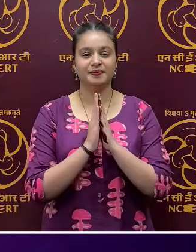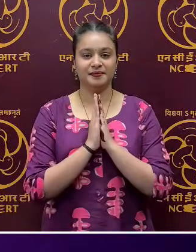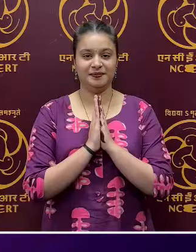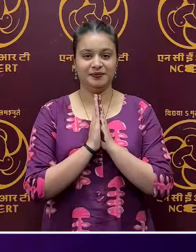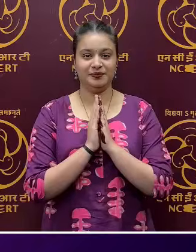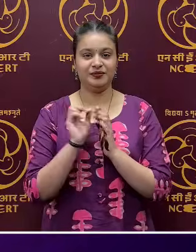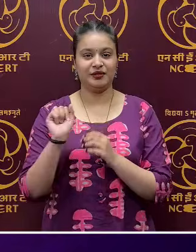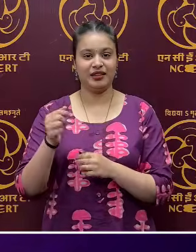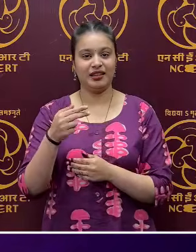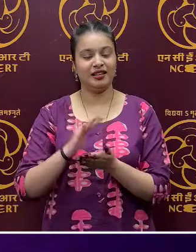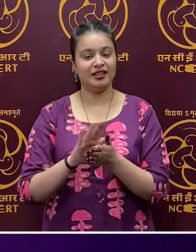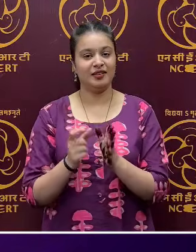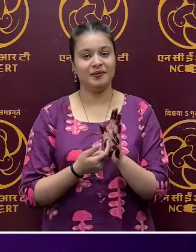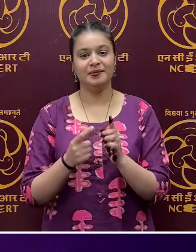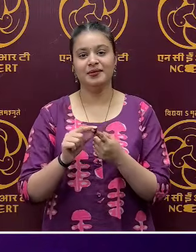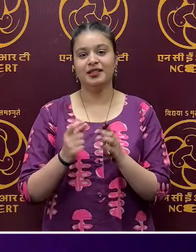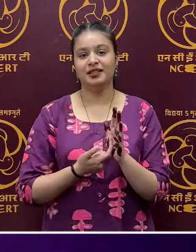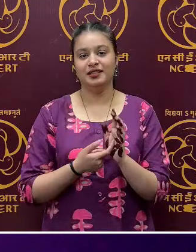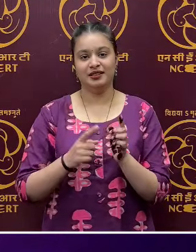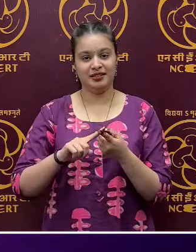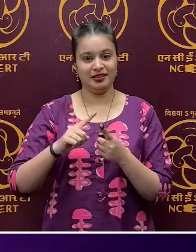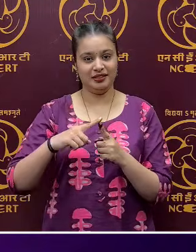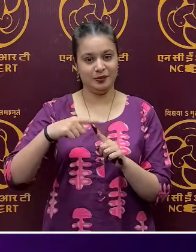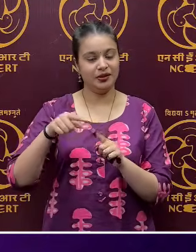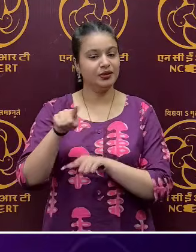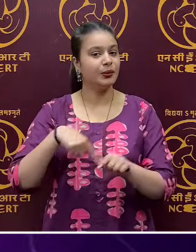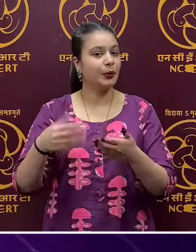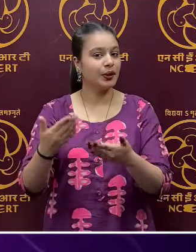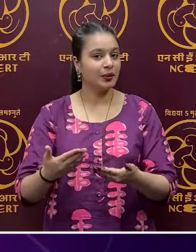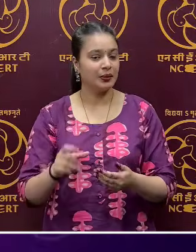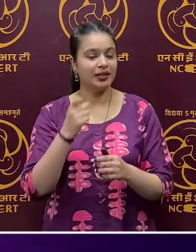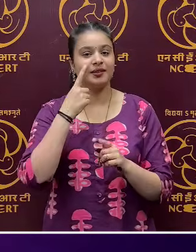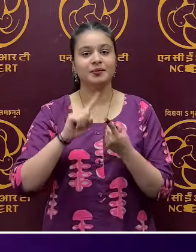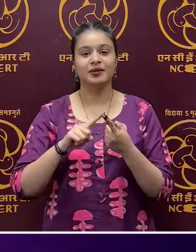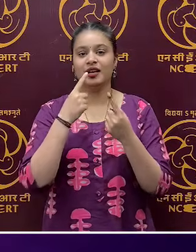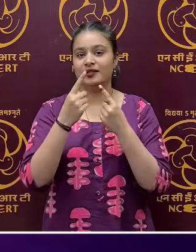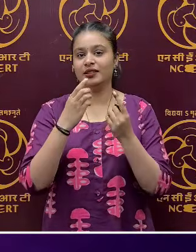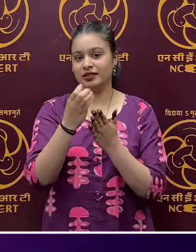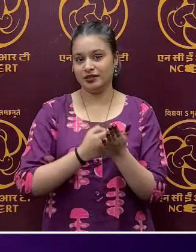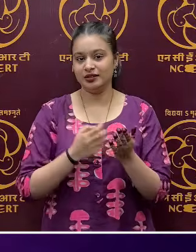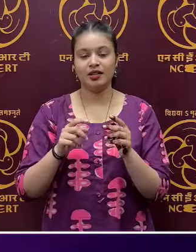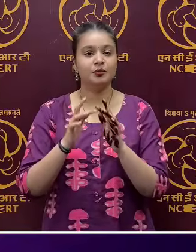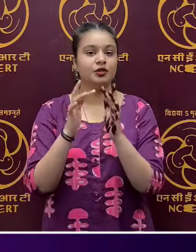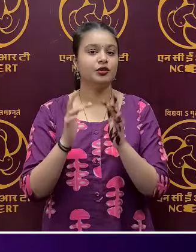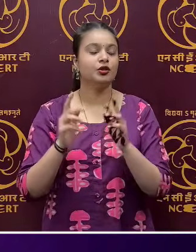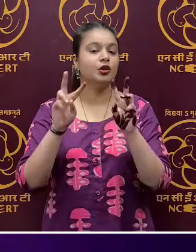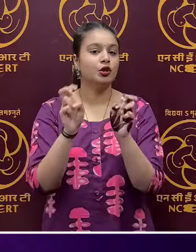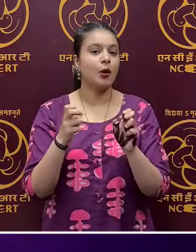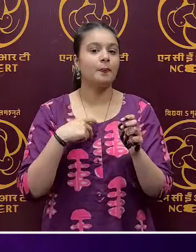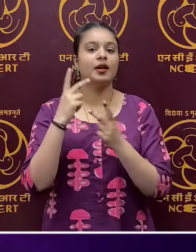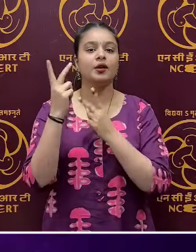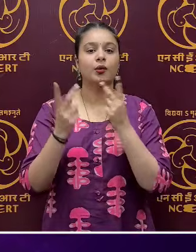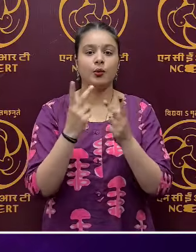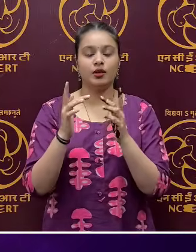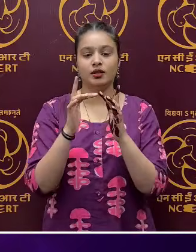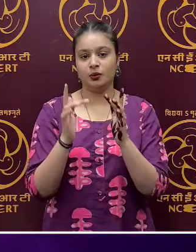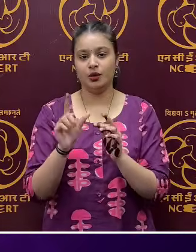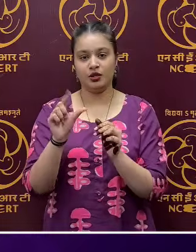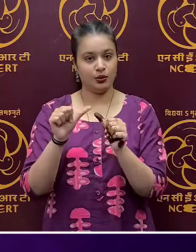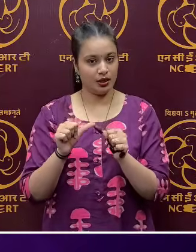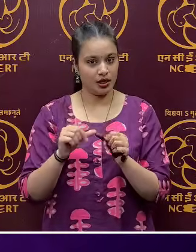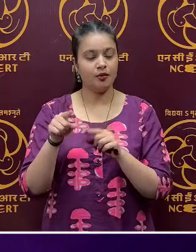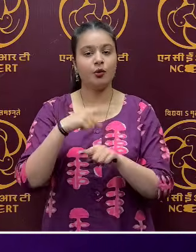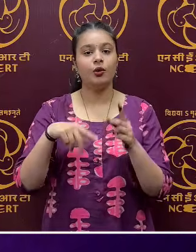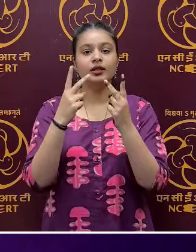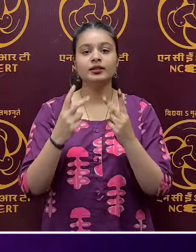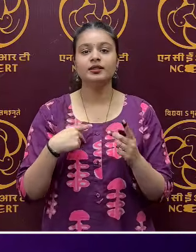Namaskar, I'm Harpreet Kaur and I welcome you all to our live and interactive session on virtual labs. You're watching us live on PM eVidya channels 6 to